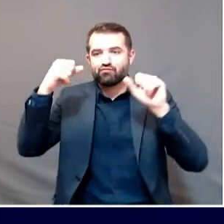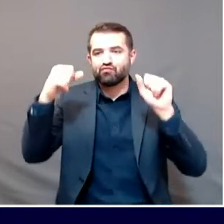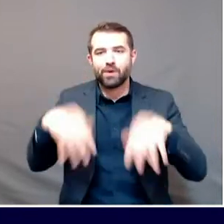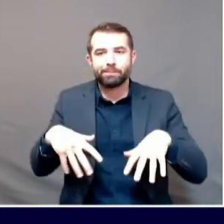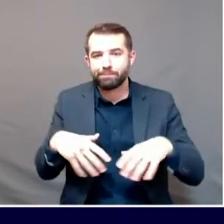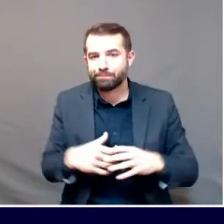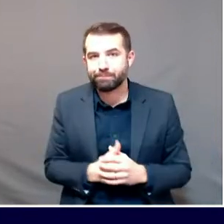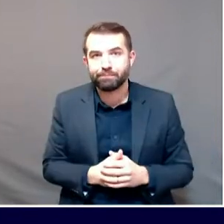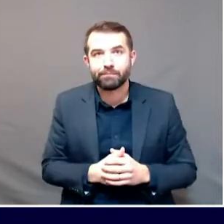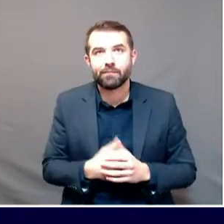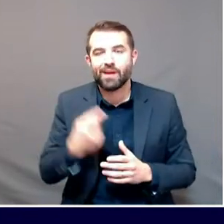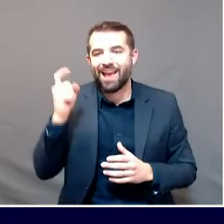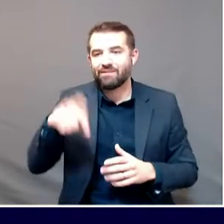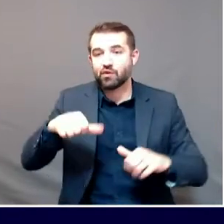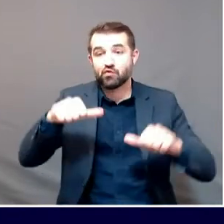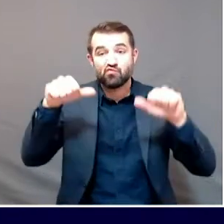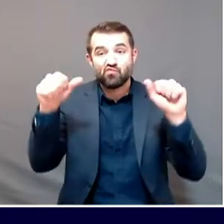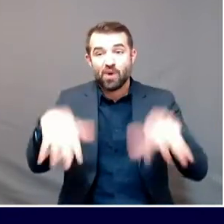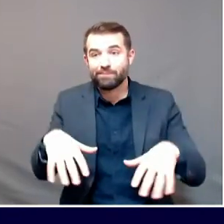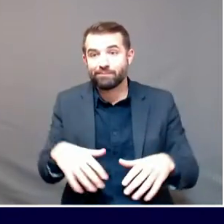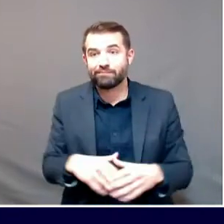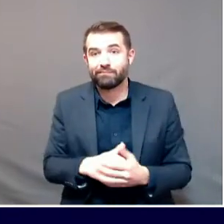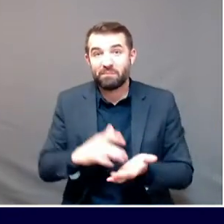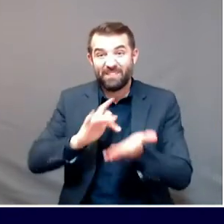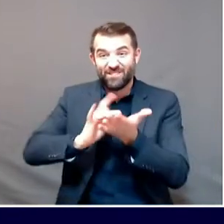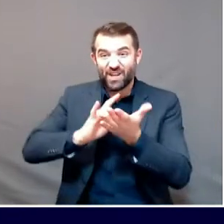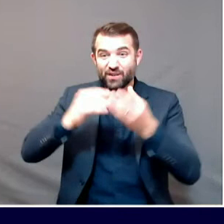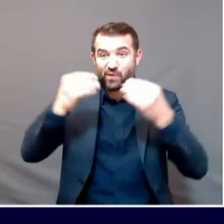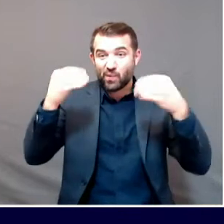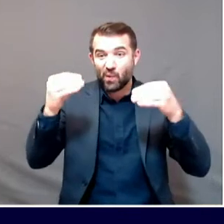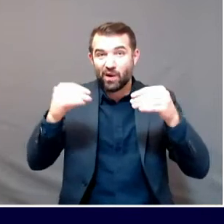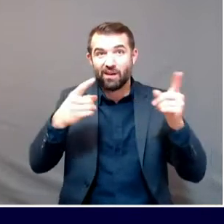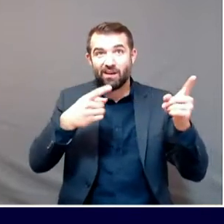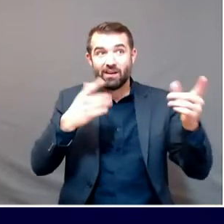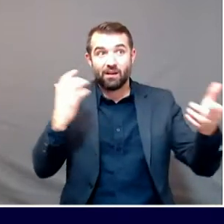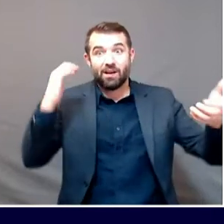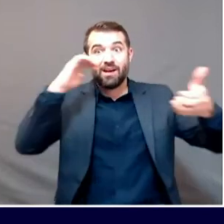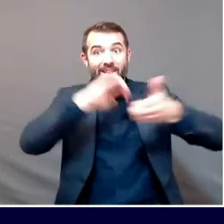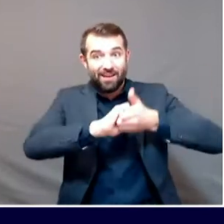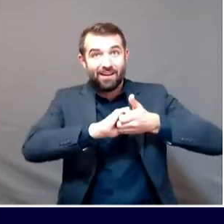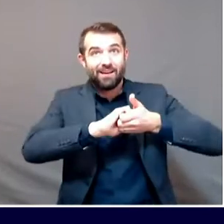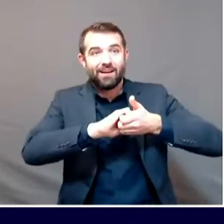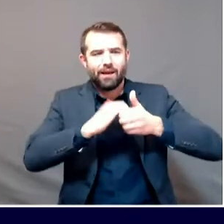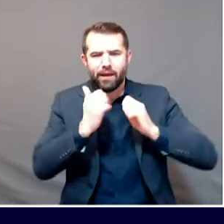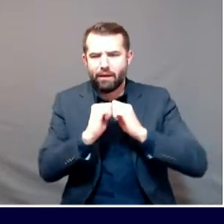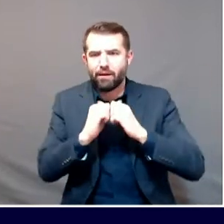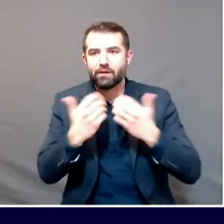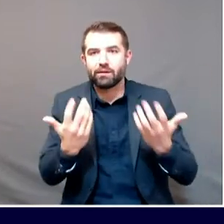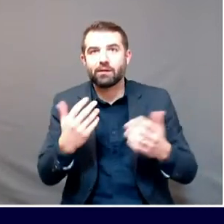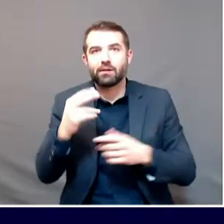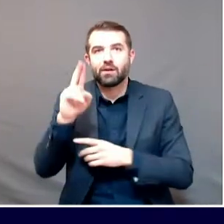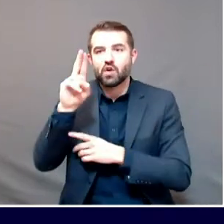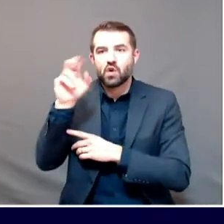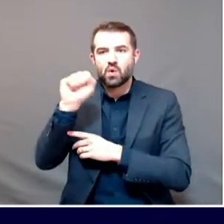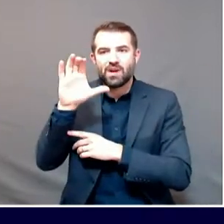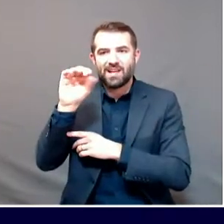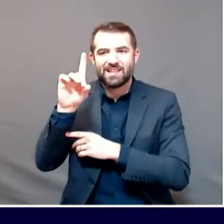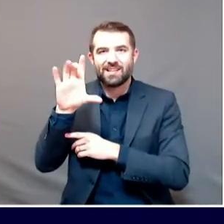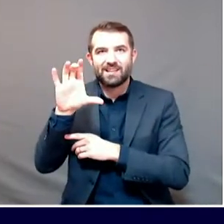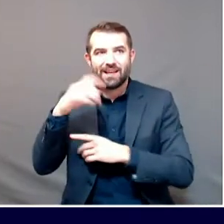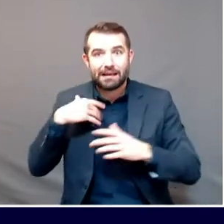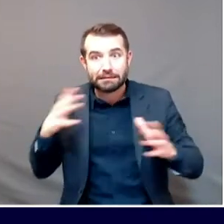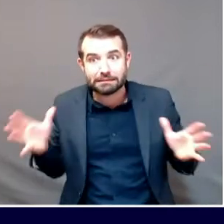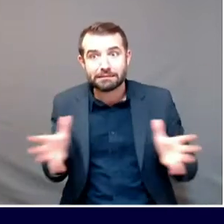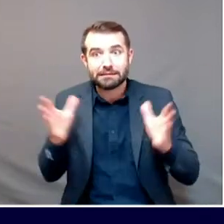is a process that has been led by and orchestrated by the US CDC, working with certain retail